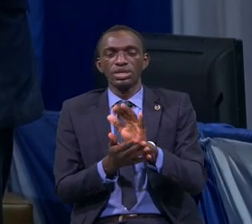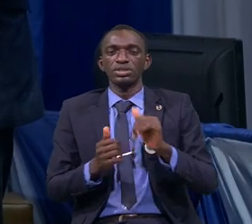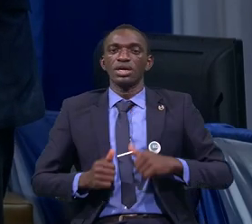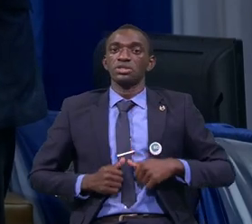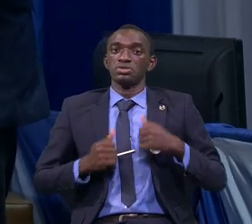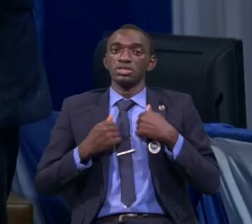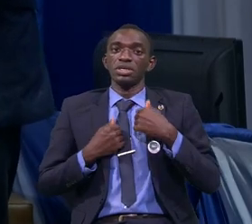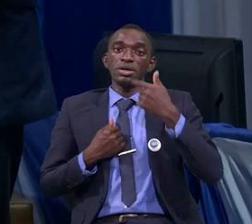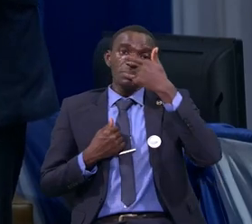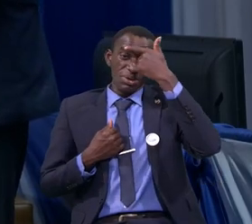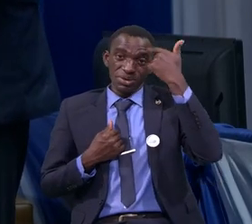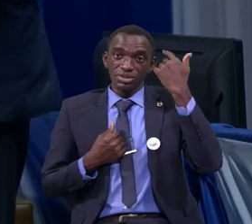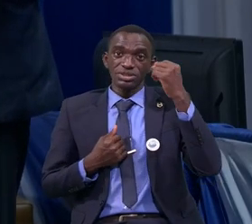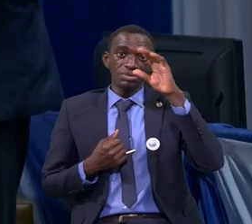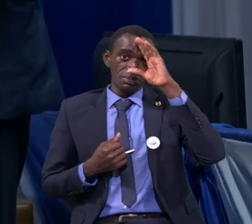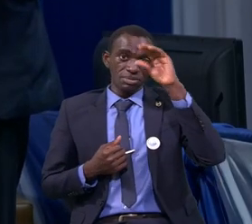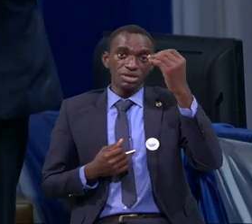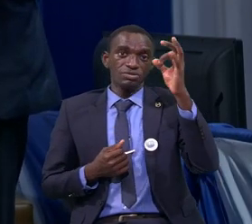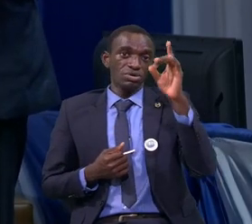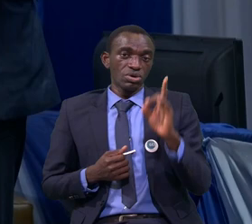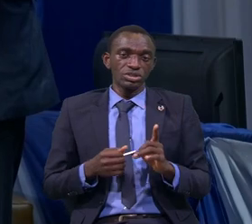because the man of God is coming back.